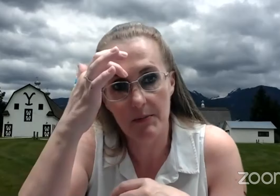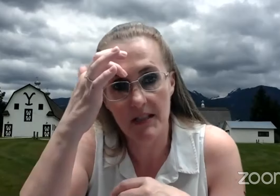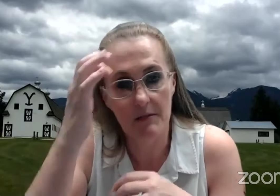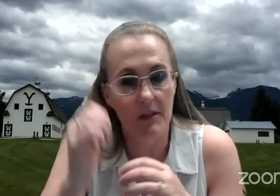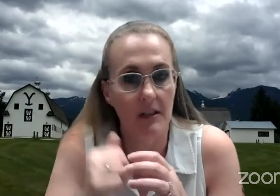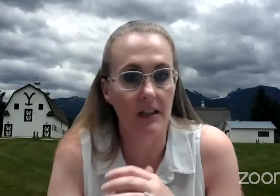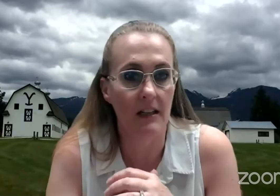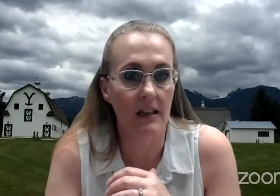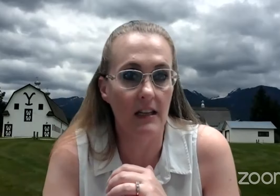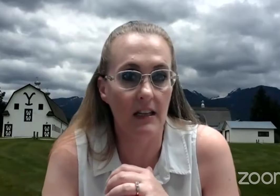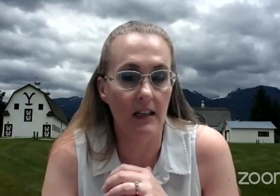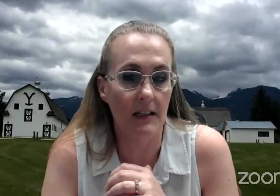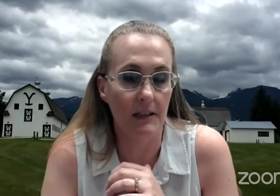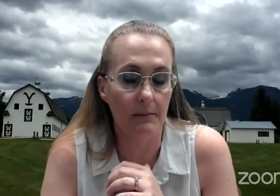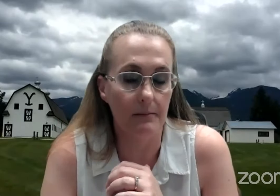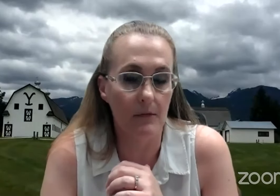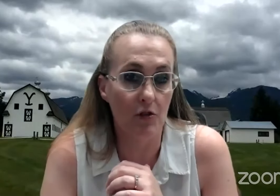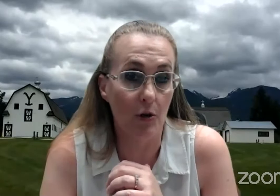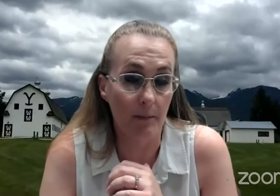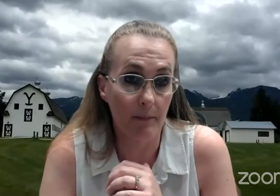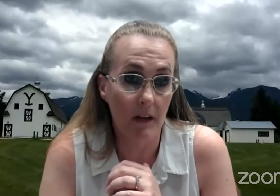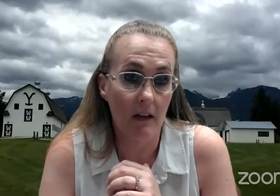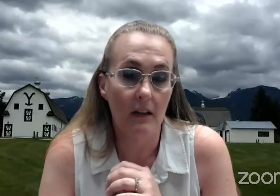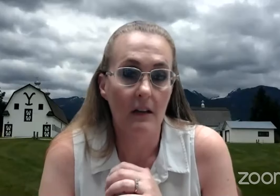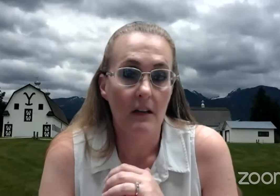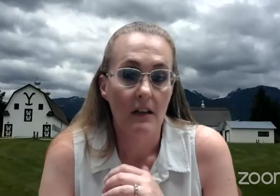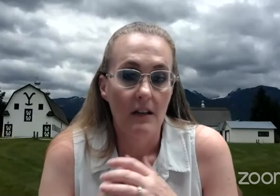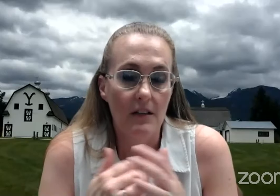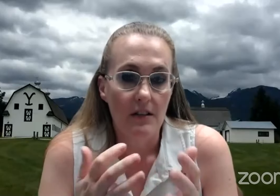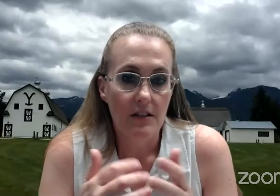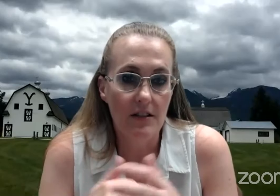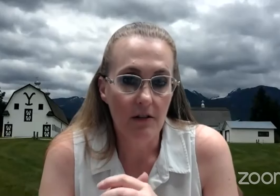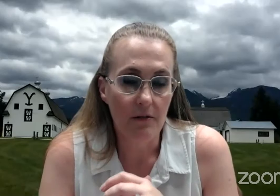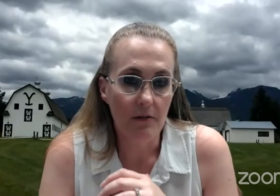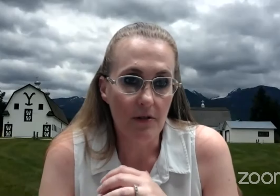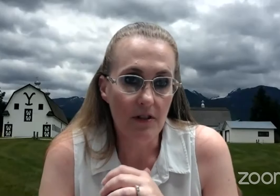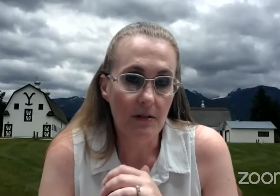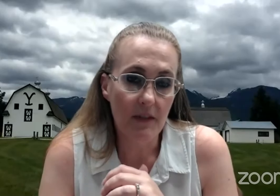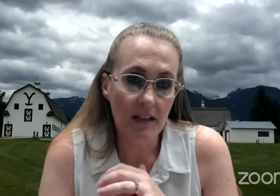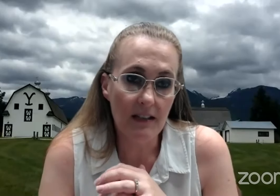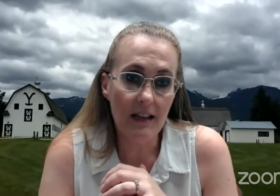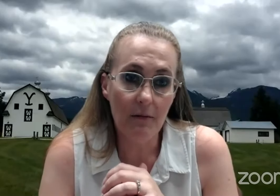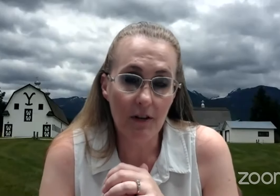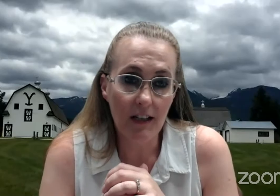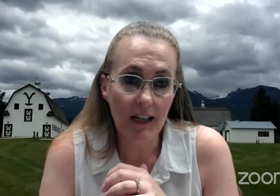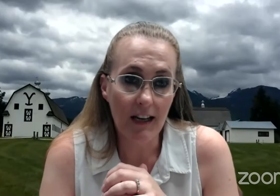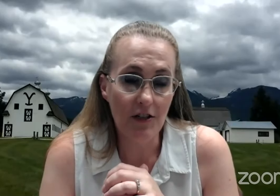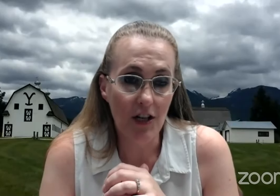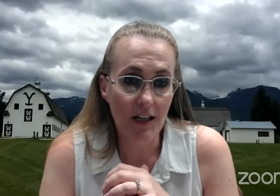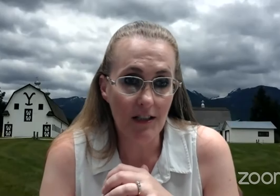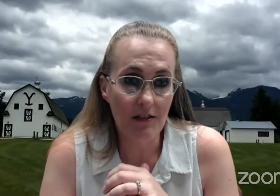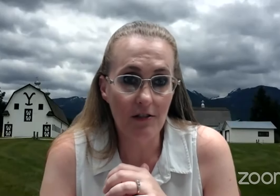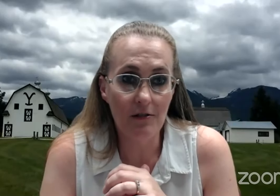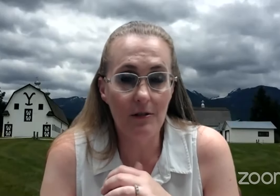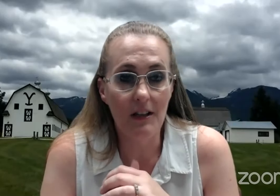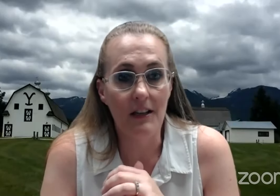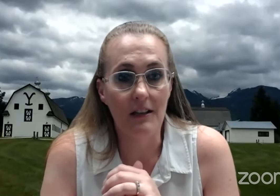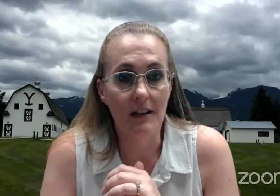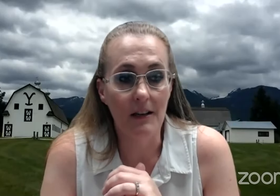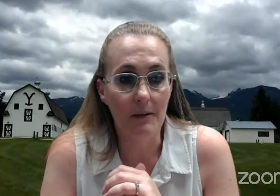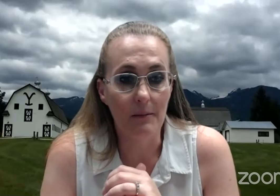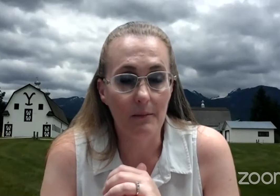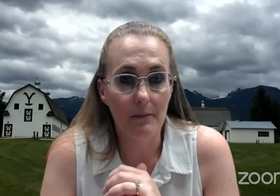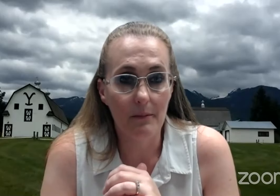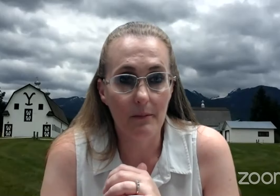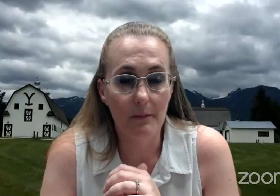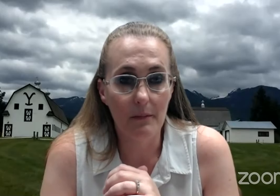we will also be placing one in the dorm. So those are some things that we're looking at trying to do,